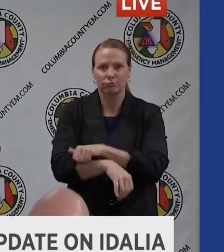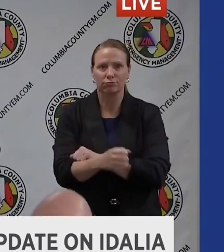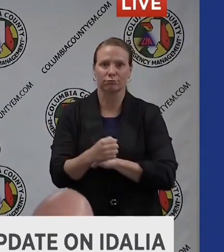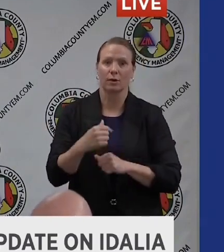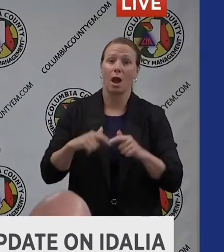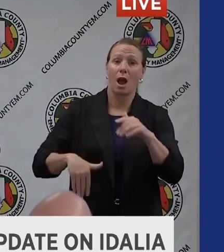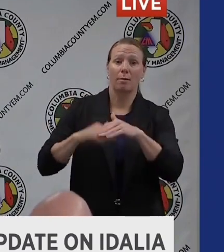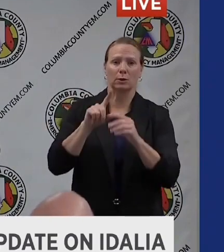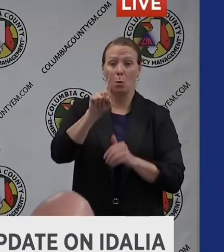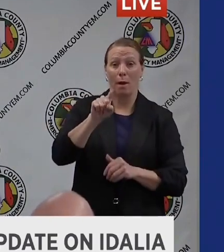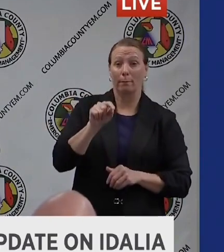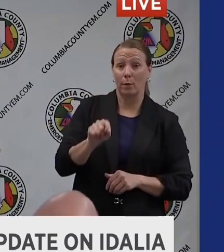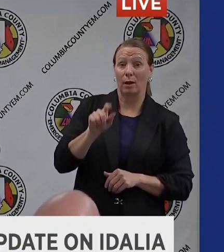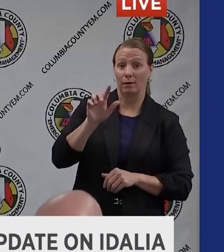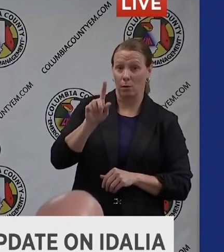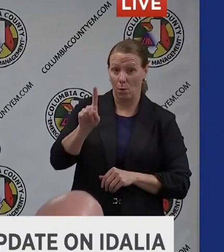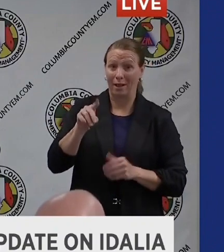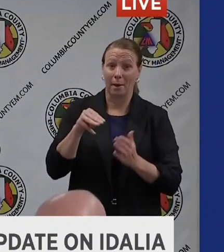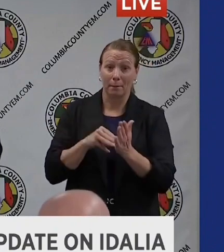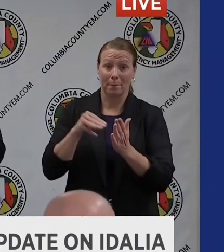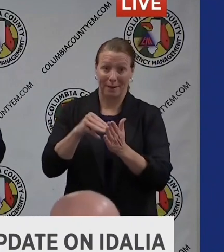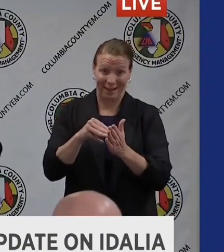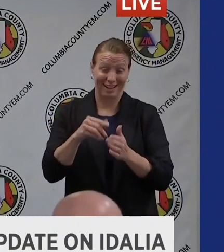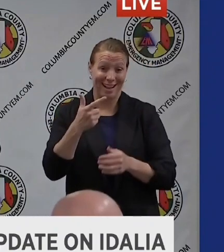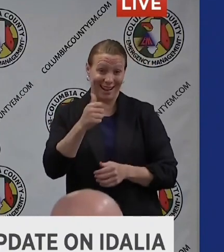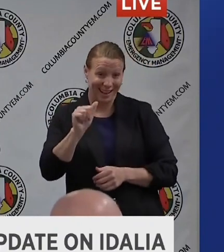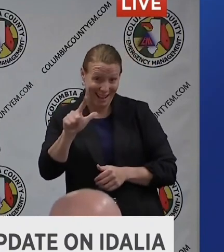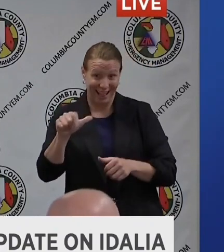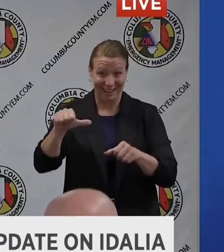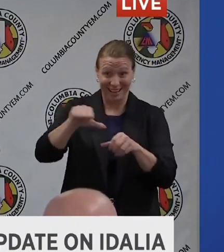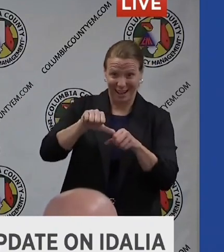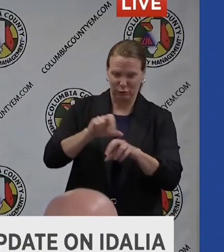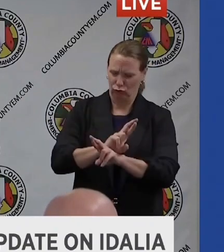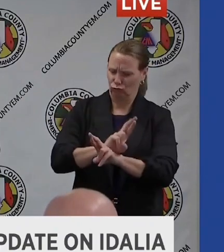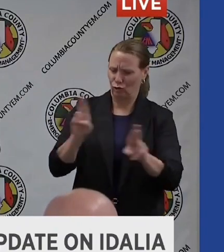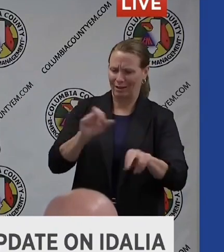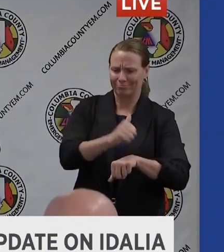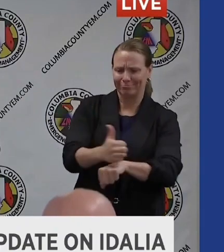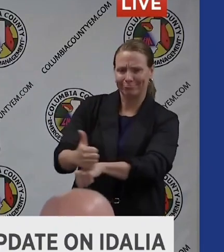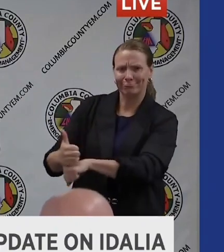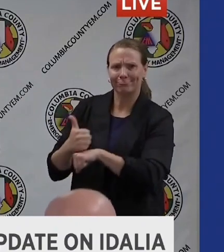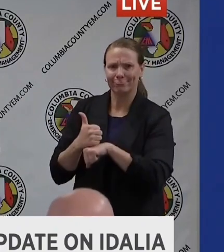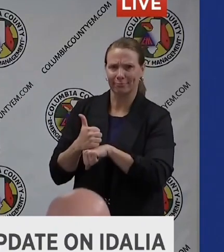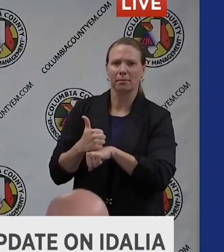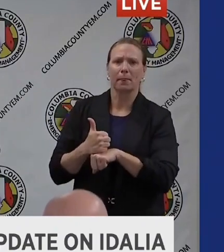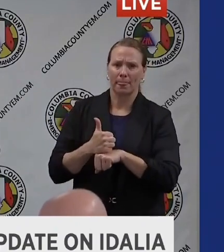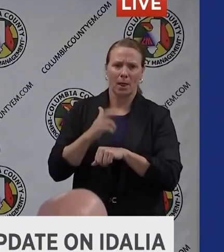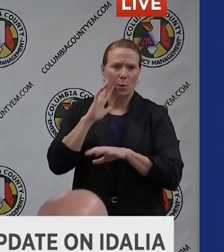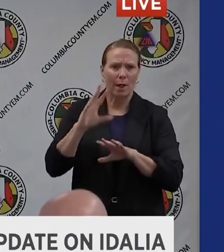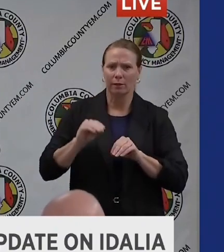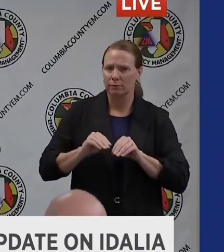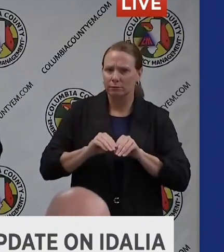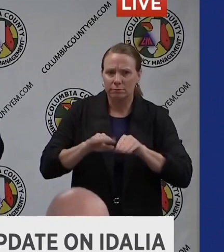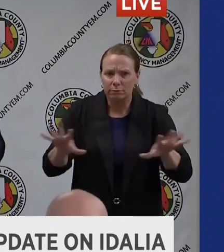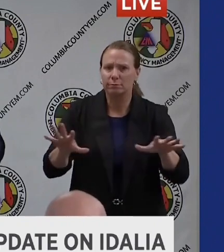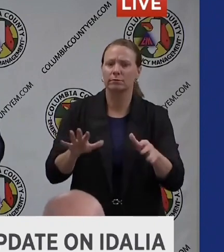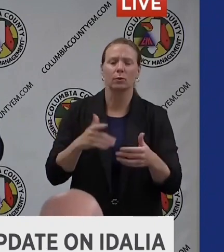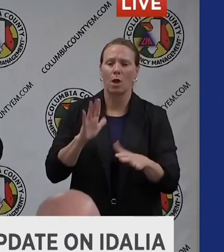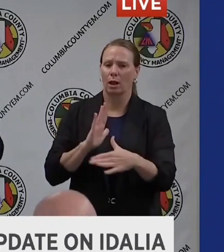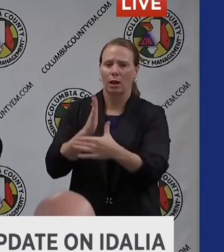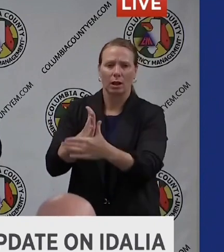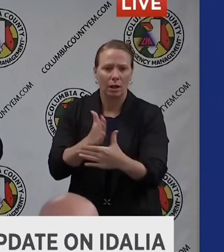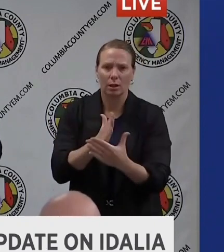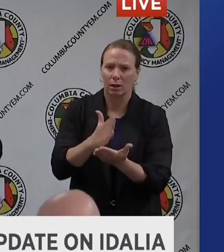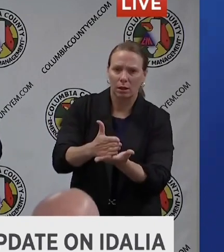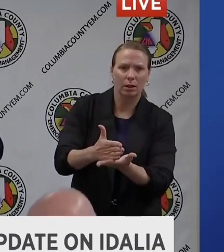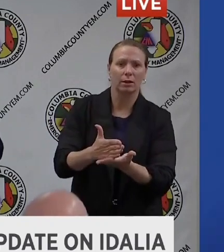1.1 million gallons of fuel that is on standby to be able to mitigate any fuel interruptions, and sometimes you